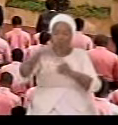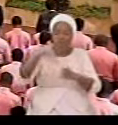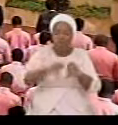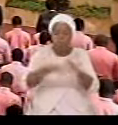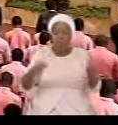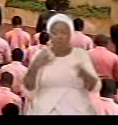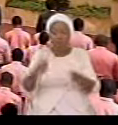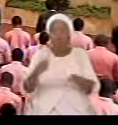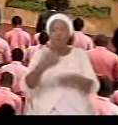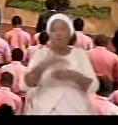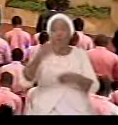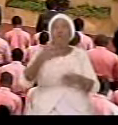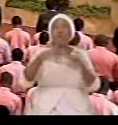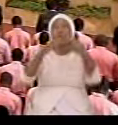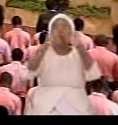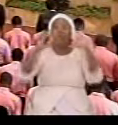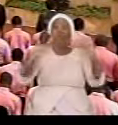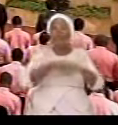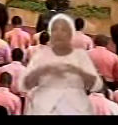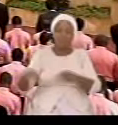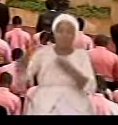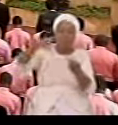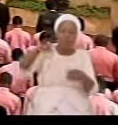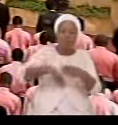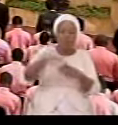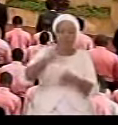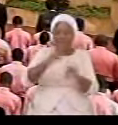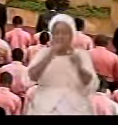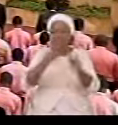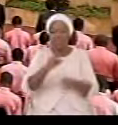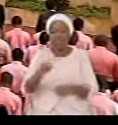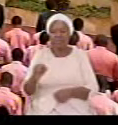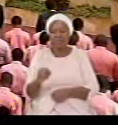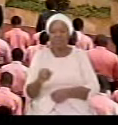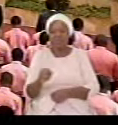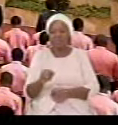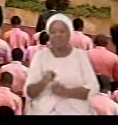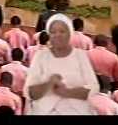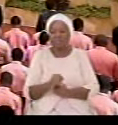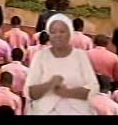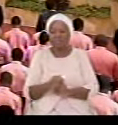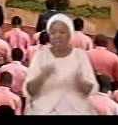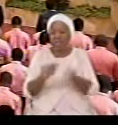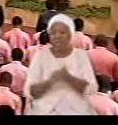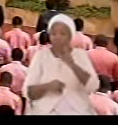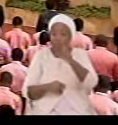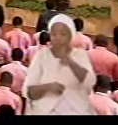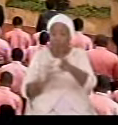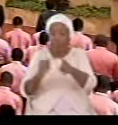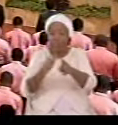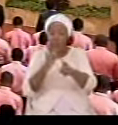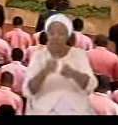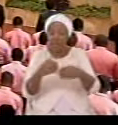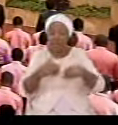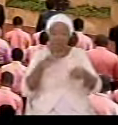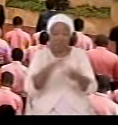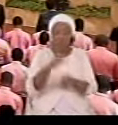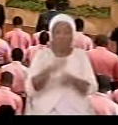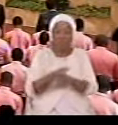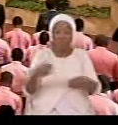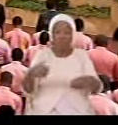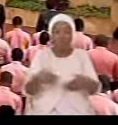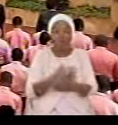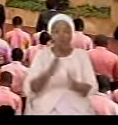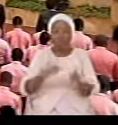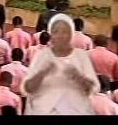of heaven and pour you out a blessing, that you will not have enough room to